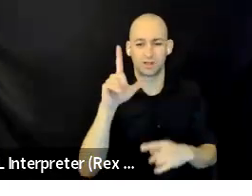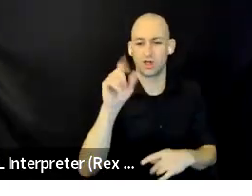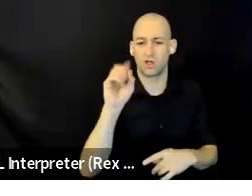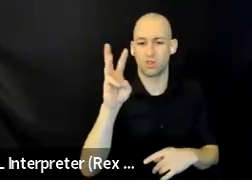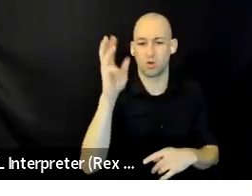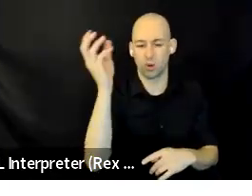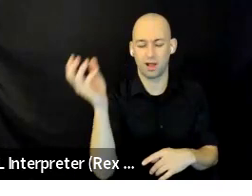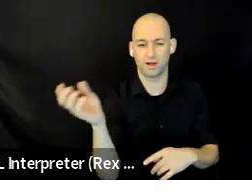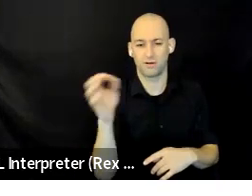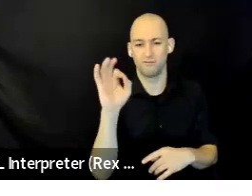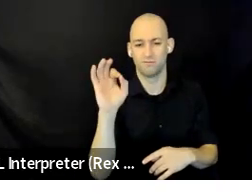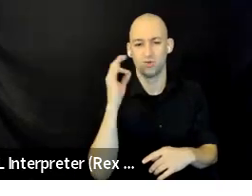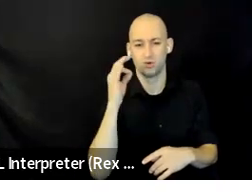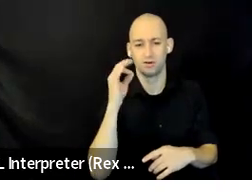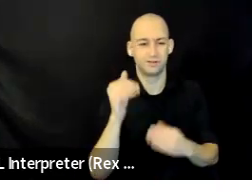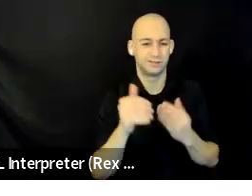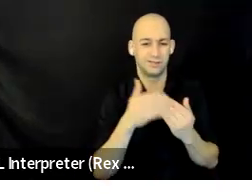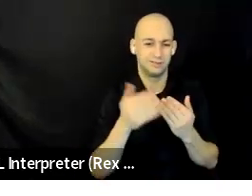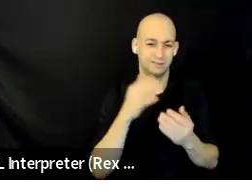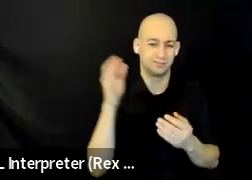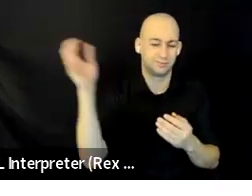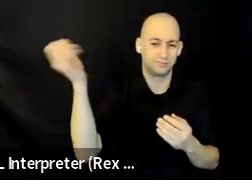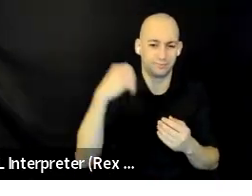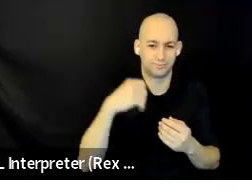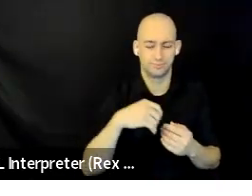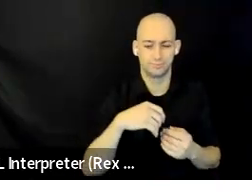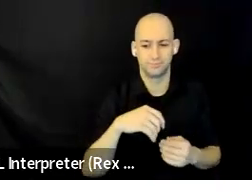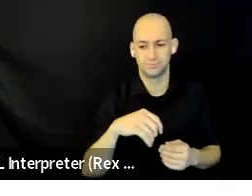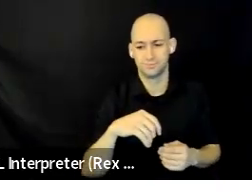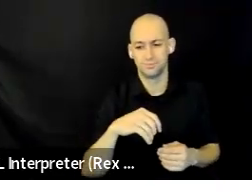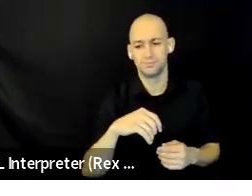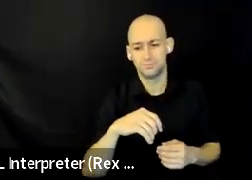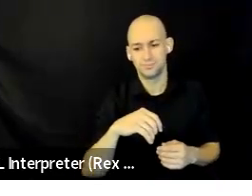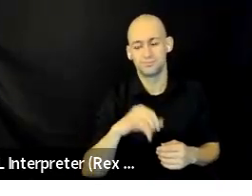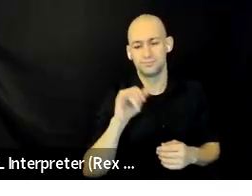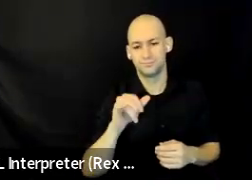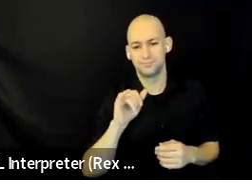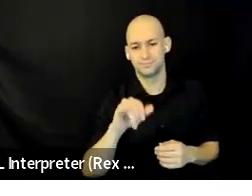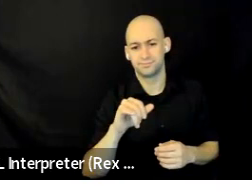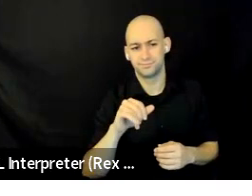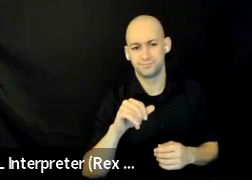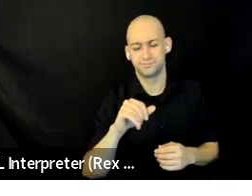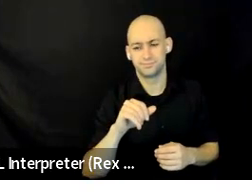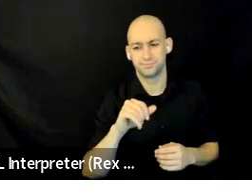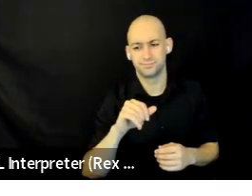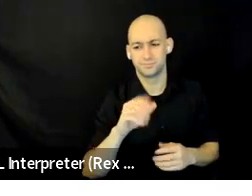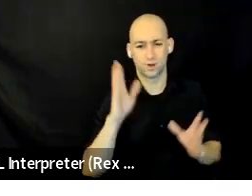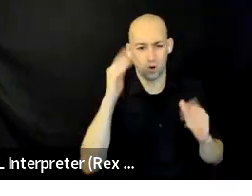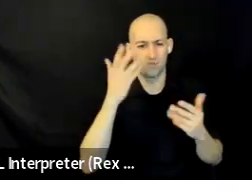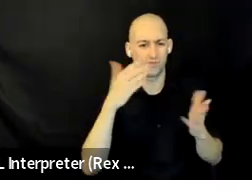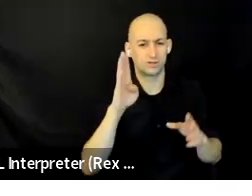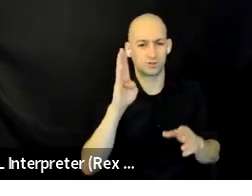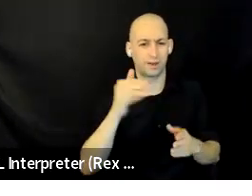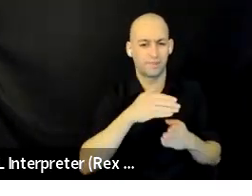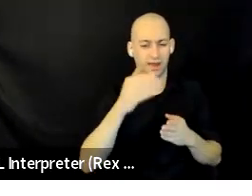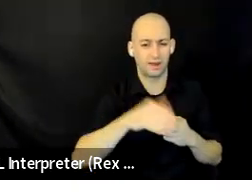want to have more engagement on the CSIS main document and quantitative metrics, which we hope to complete by the end of June